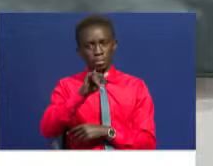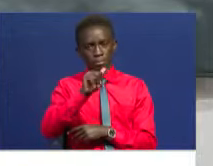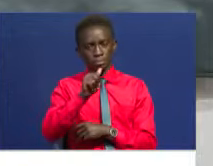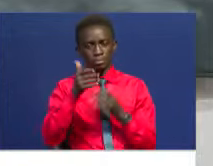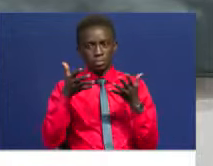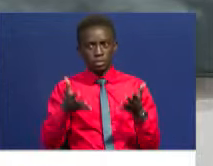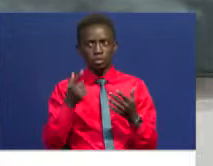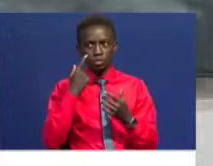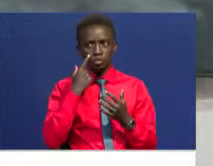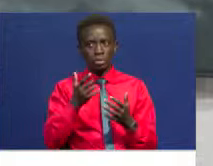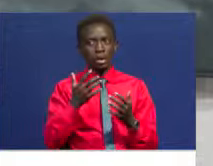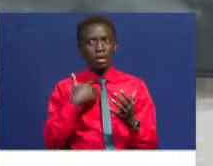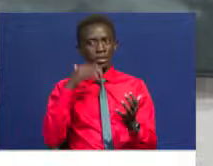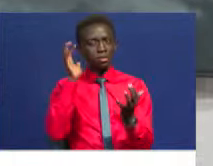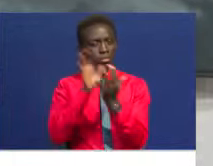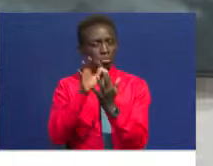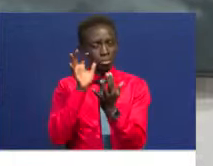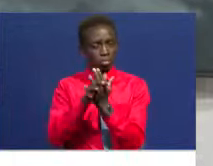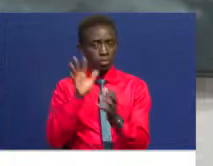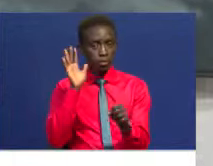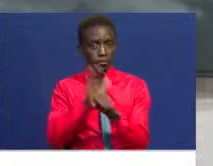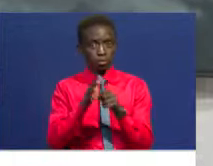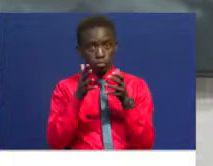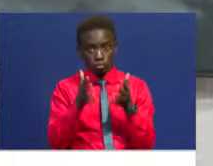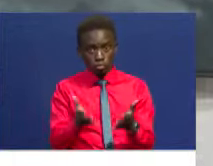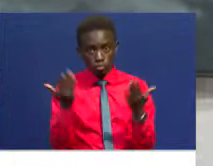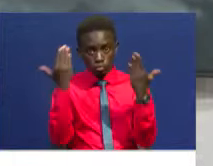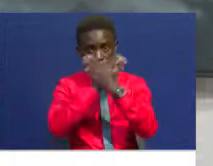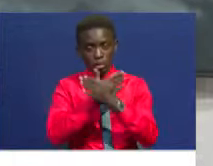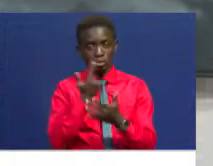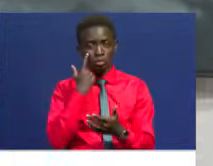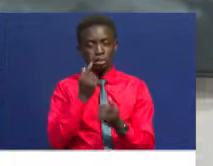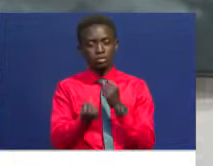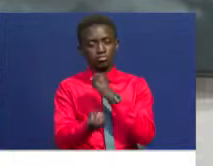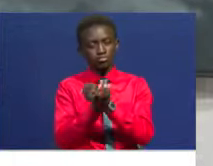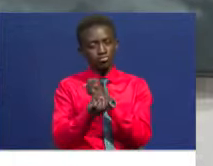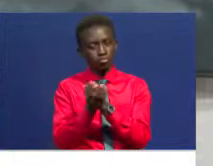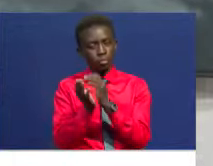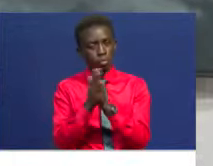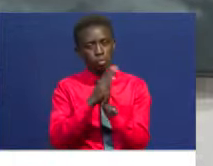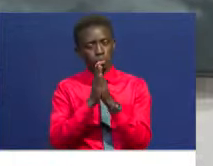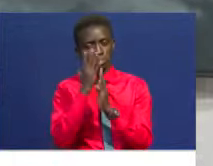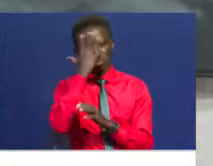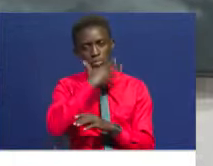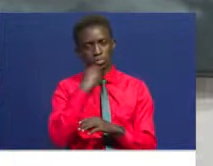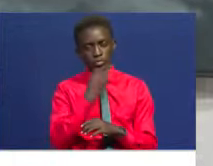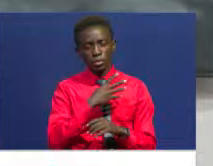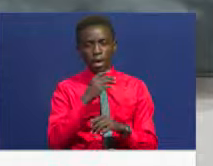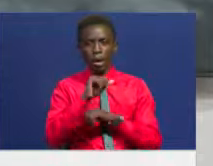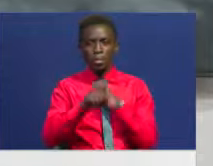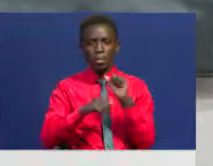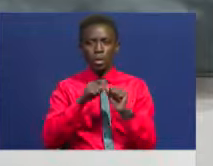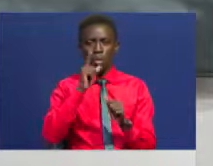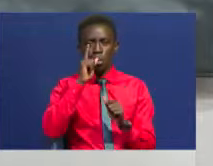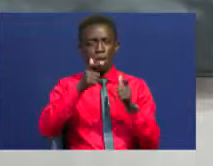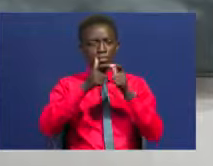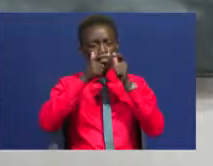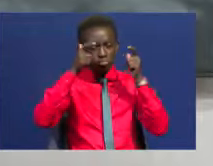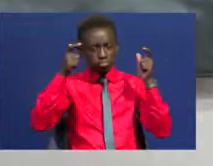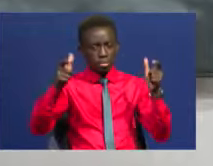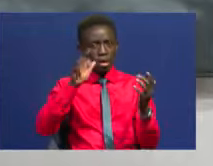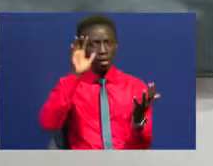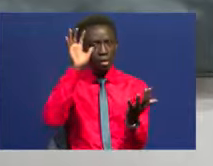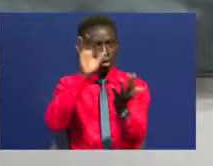Nile crocodiles. Tonight on Magical Scenes, we highlight the beauty of home to one of the world's largest Nile